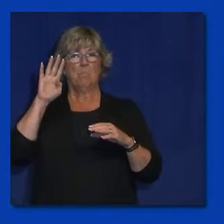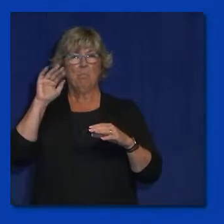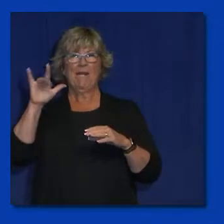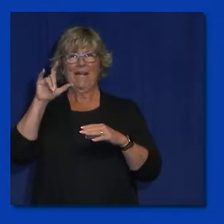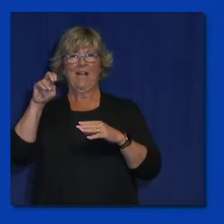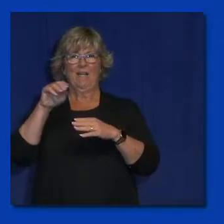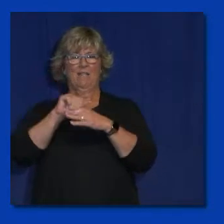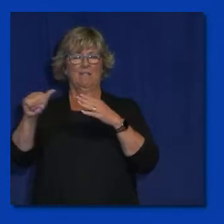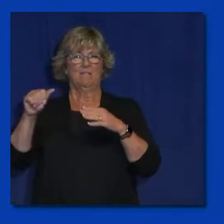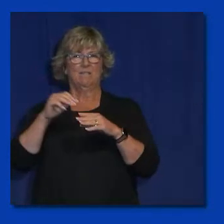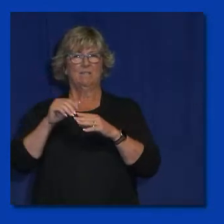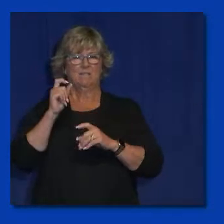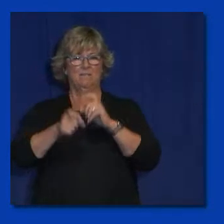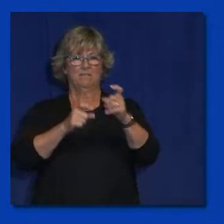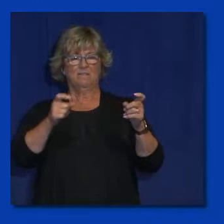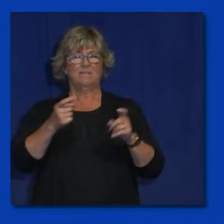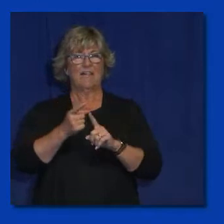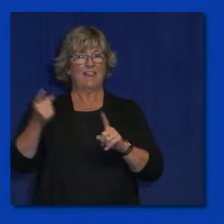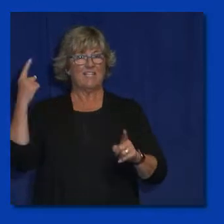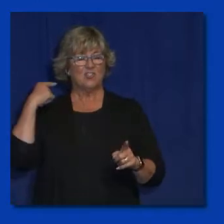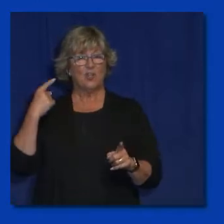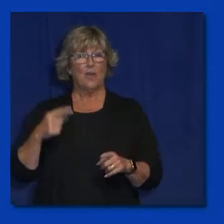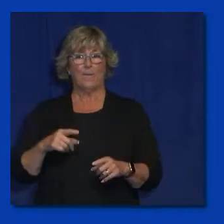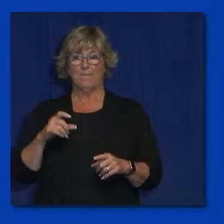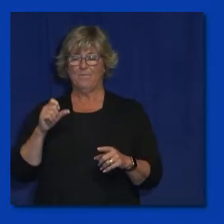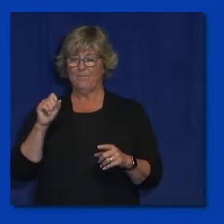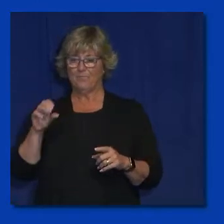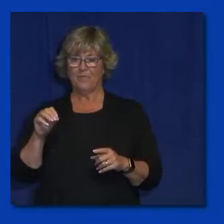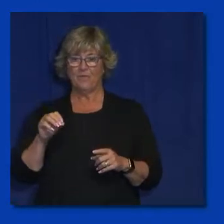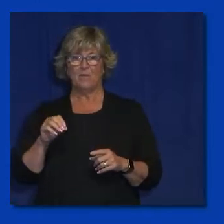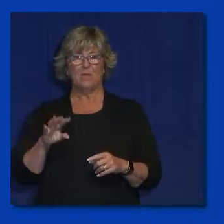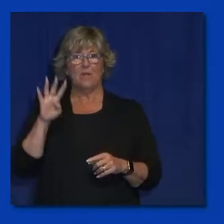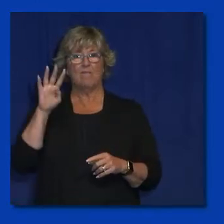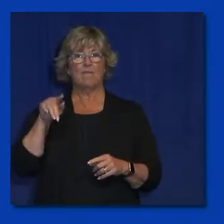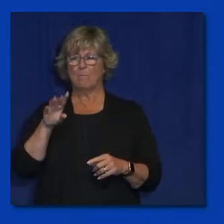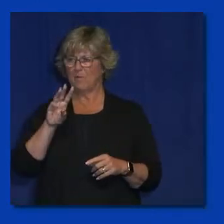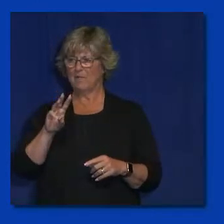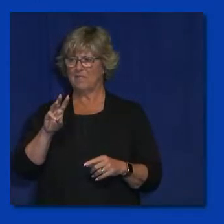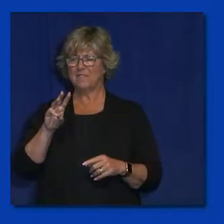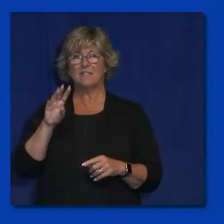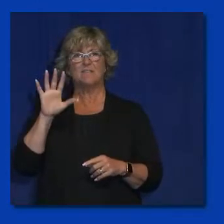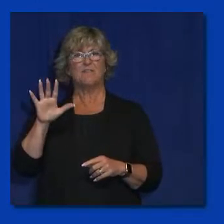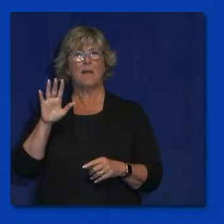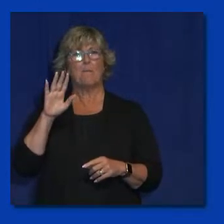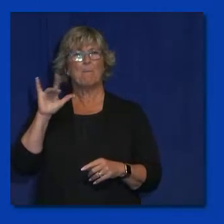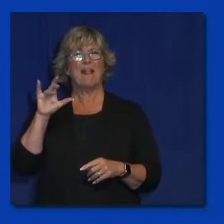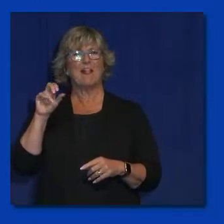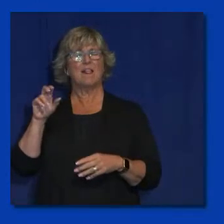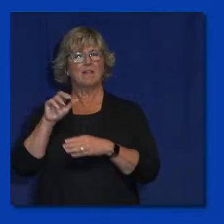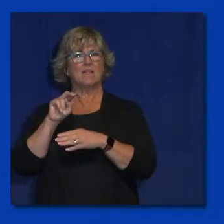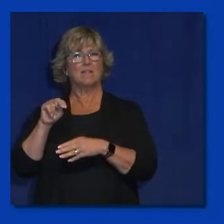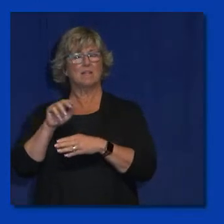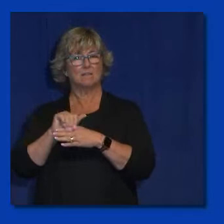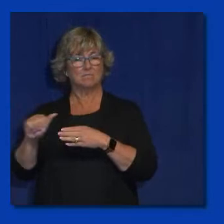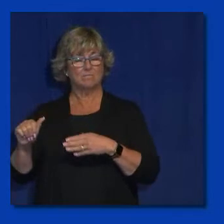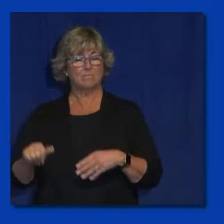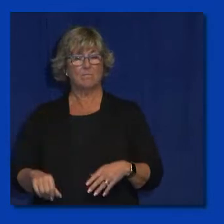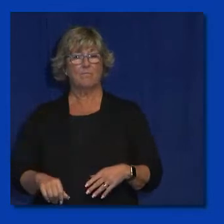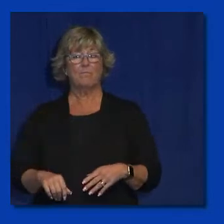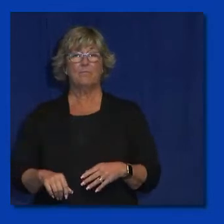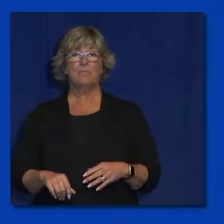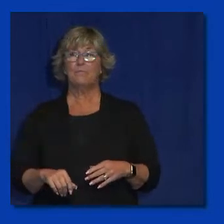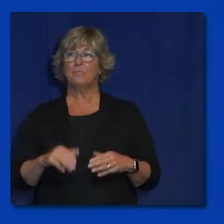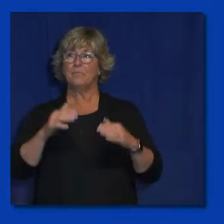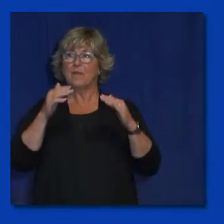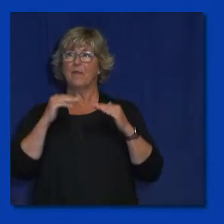we had already done in grants last year. So that's $4.65 billion. The conformity expansion is a